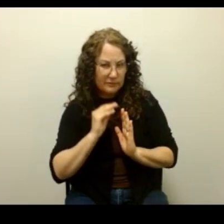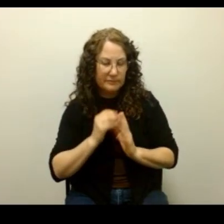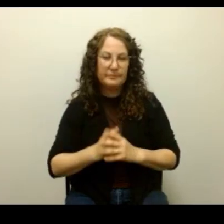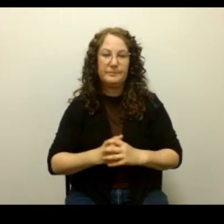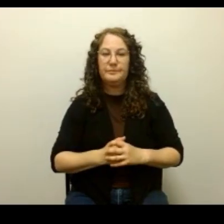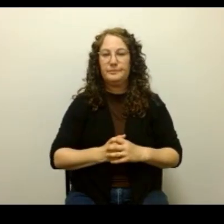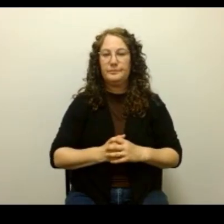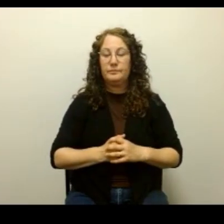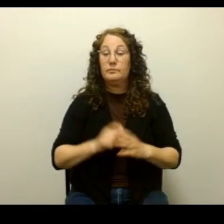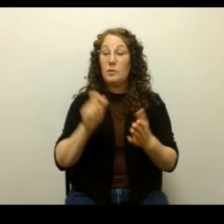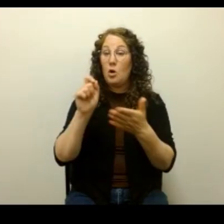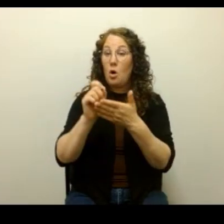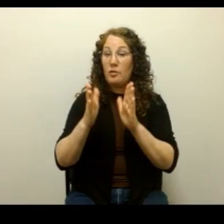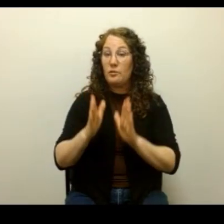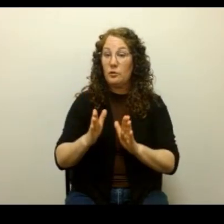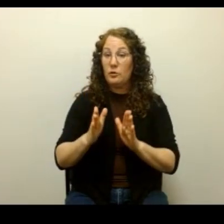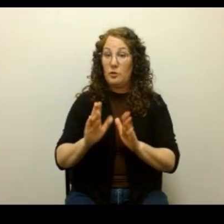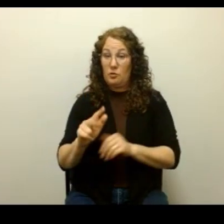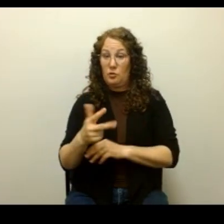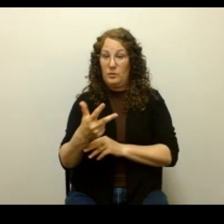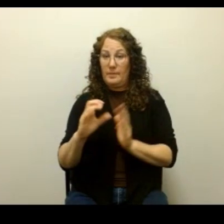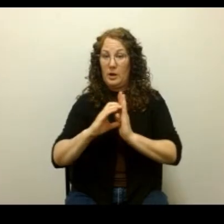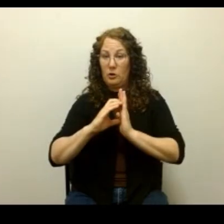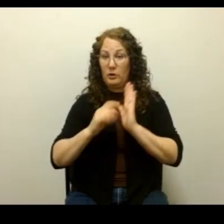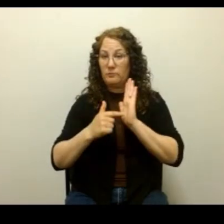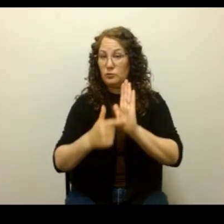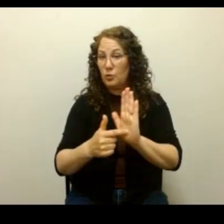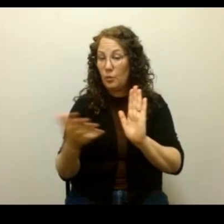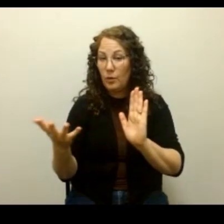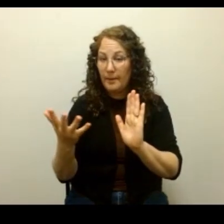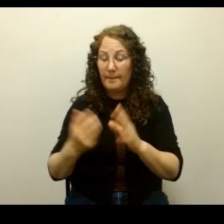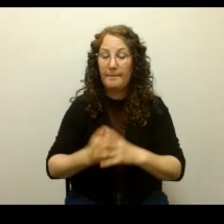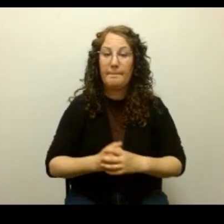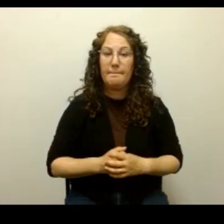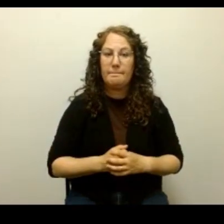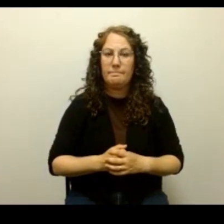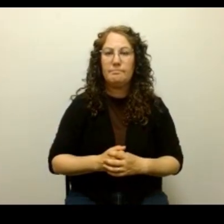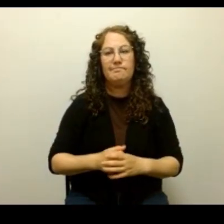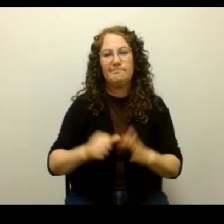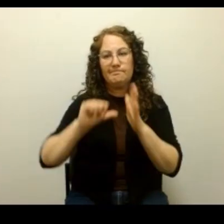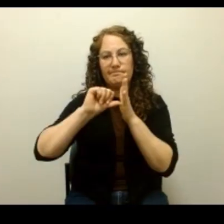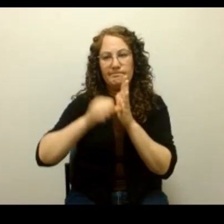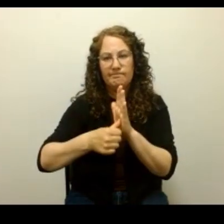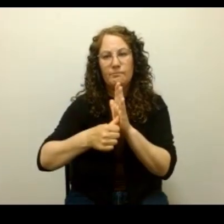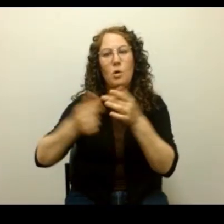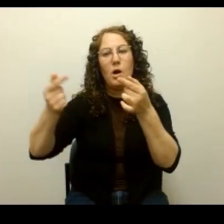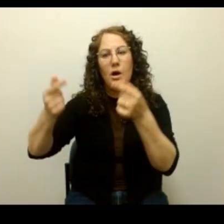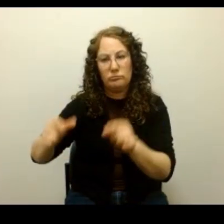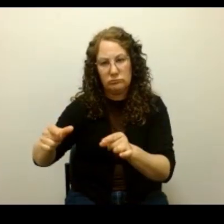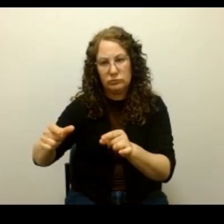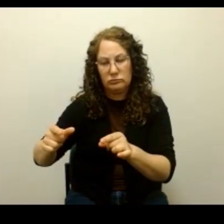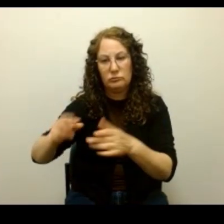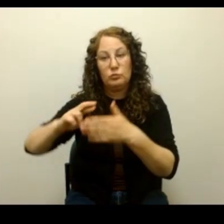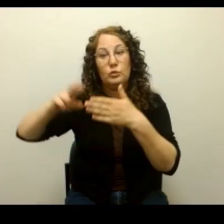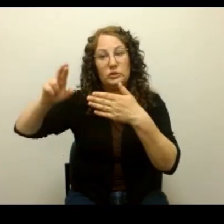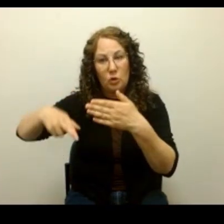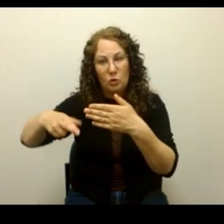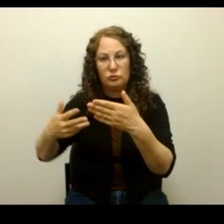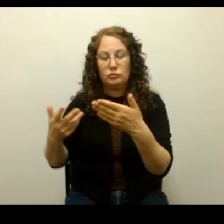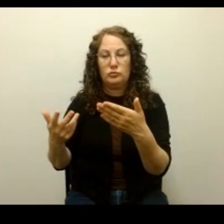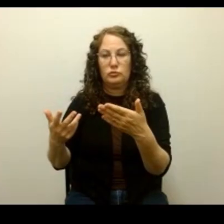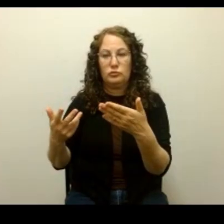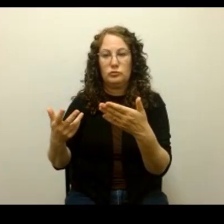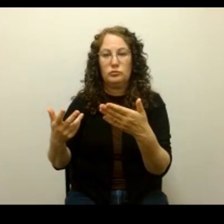The author goes on in the third paragraph to highlight the outcome, the results, the